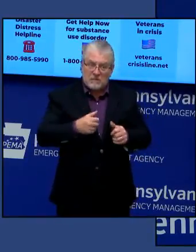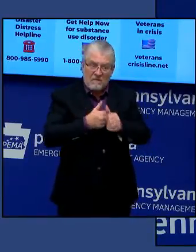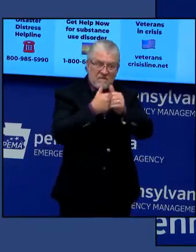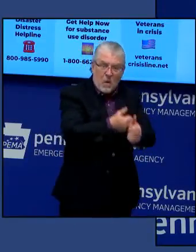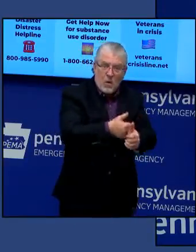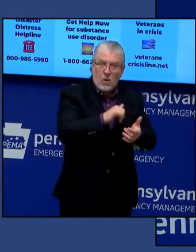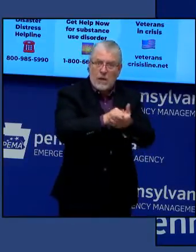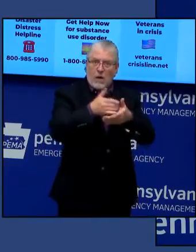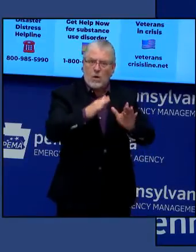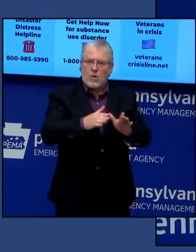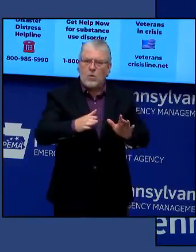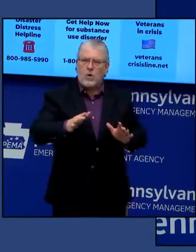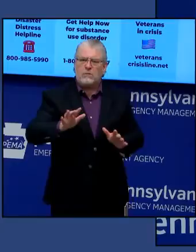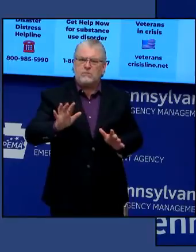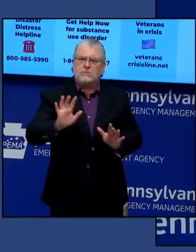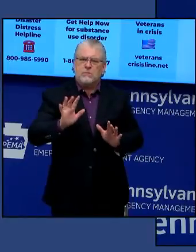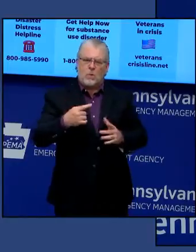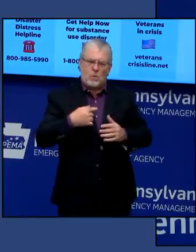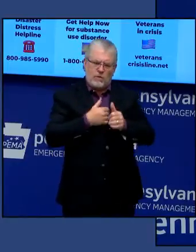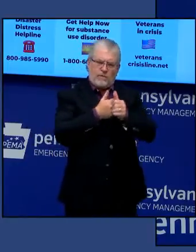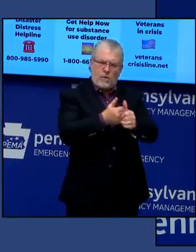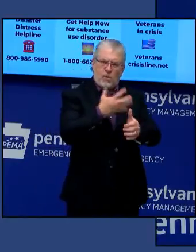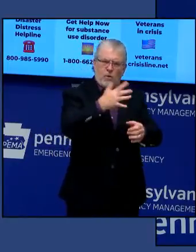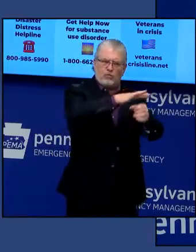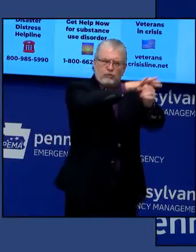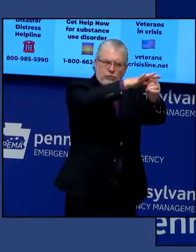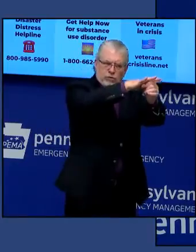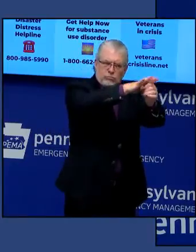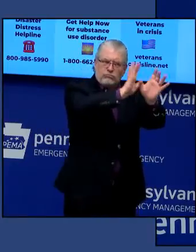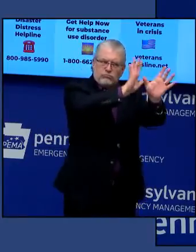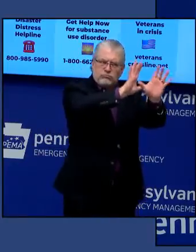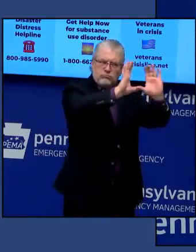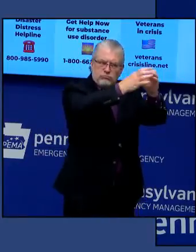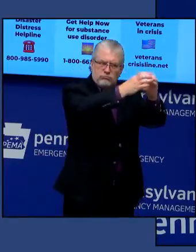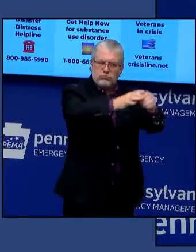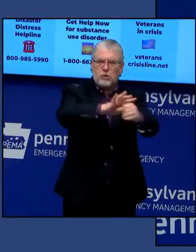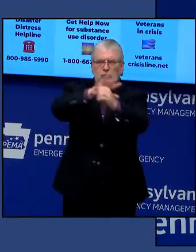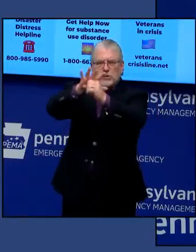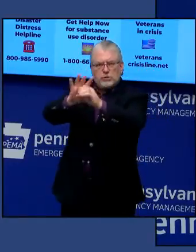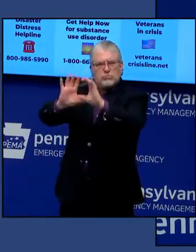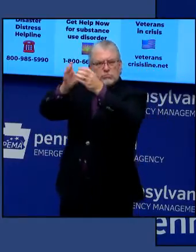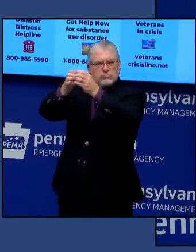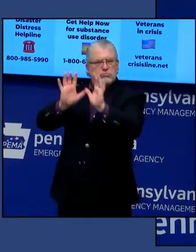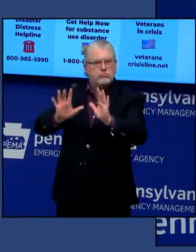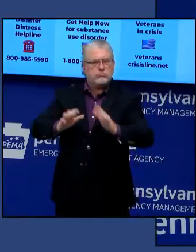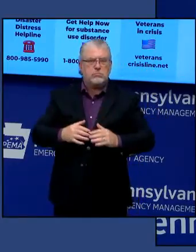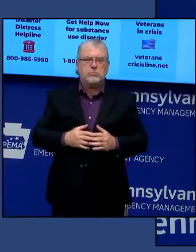a question. Governor Wolf talked about mental health yesterday. How stressful has the last couple